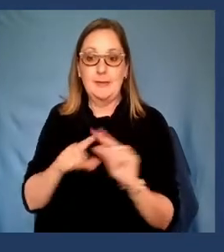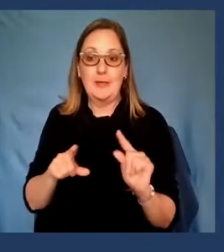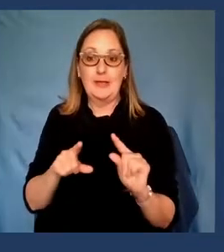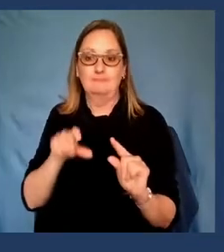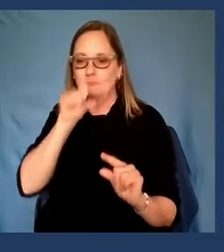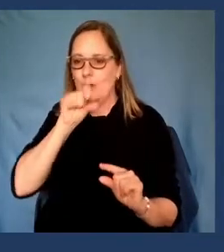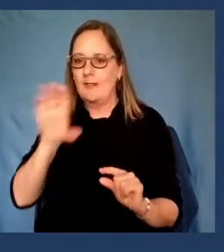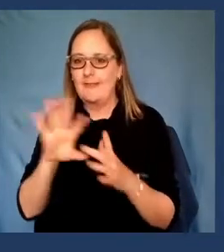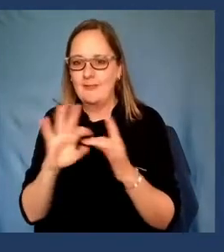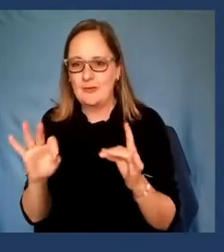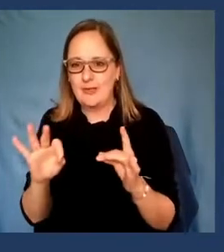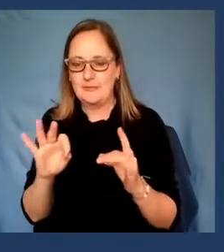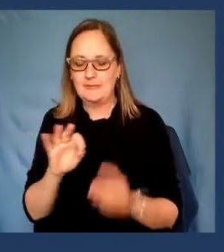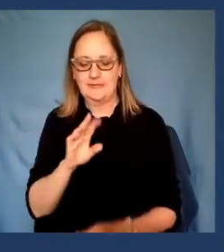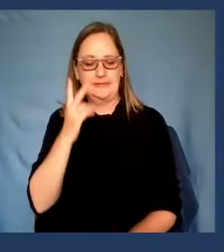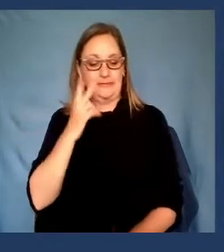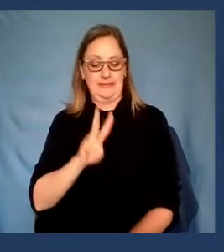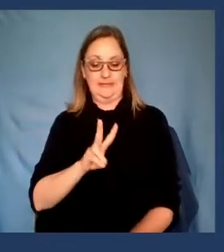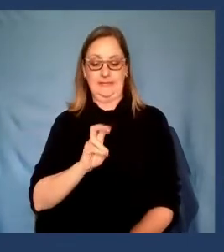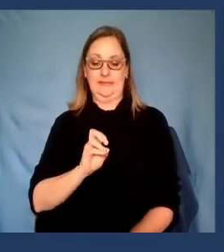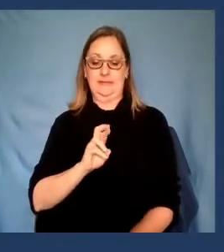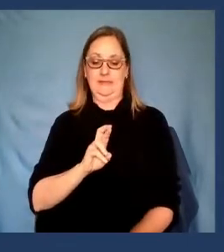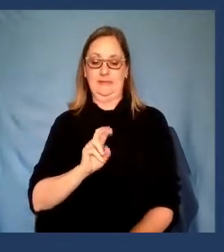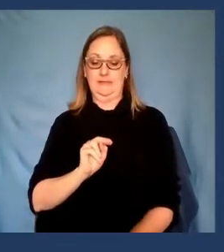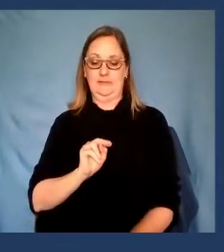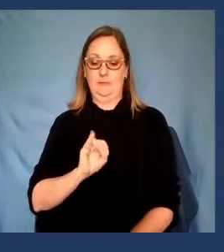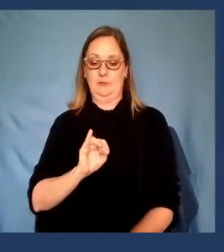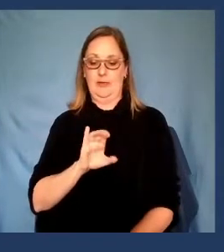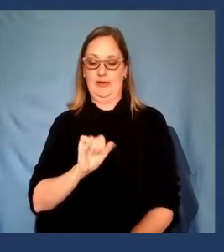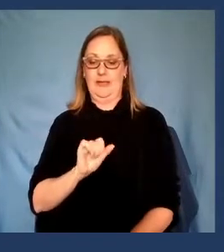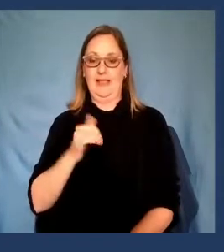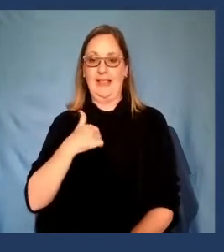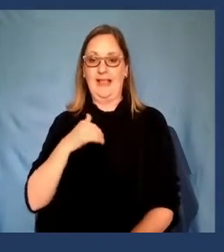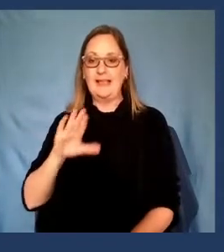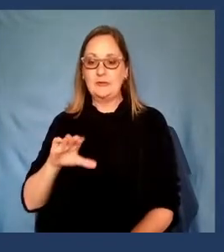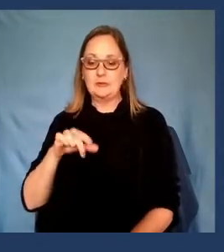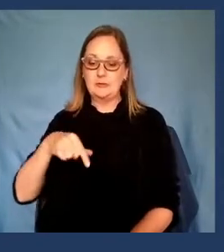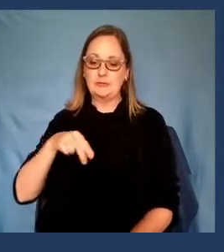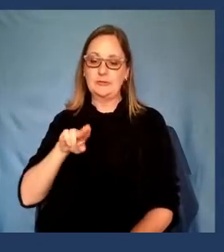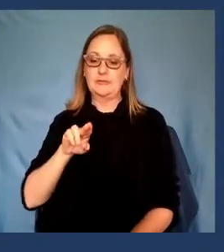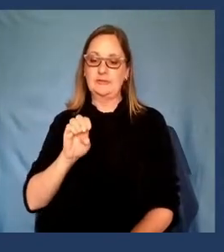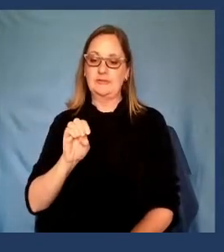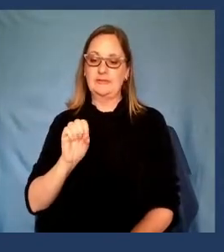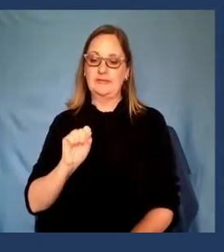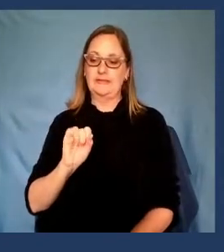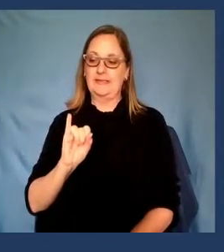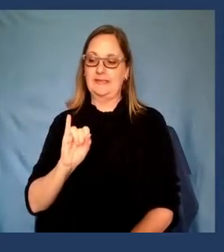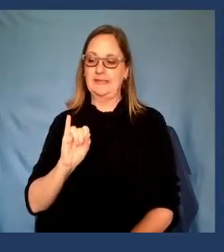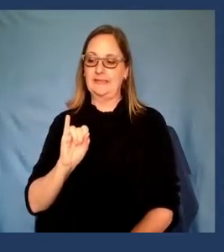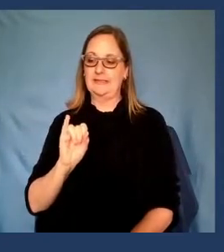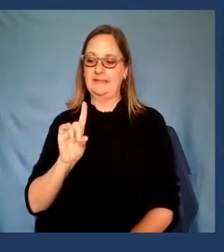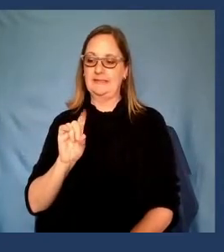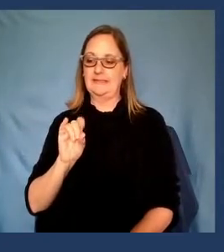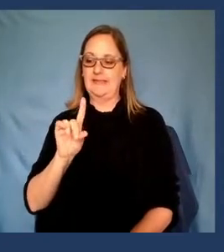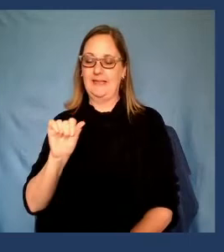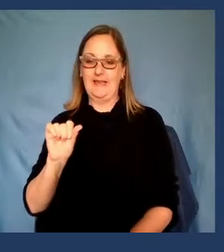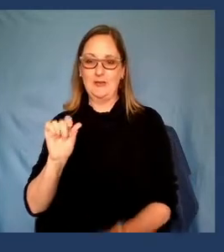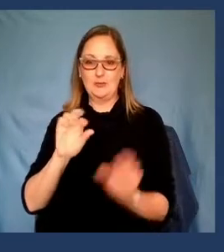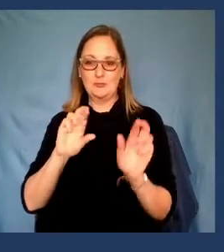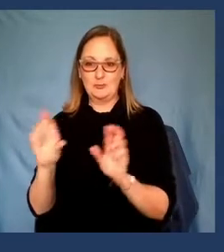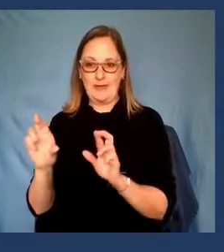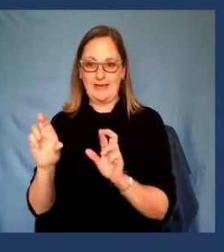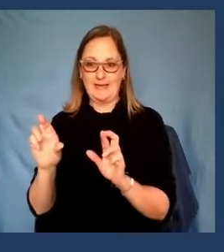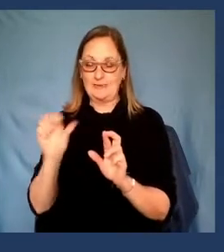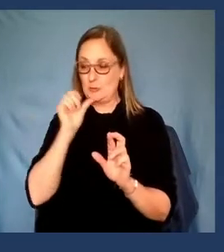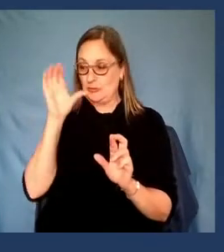got her quesadillas ready, so she does not have to miss a beat. Bring it. Please do continue to post your comments, post your pictures.